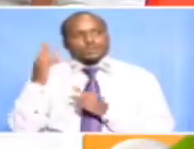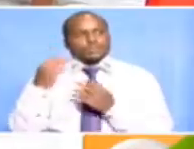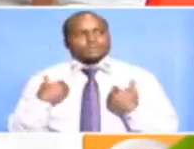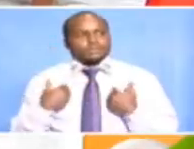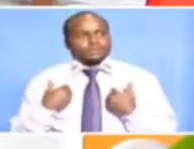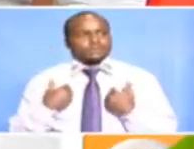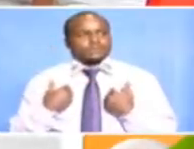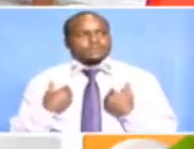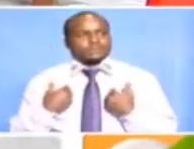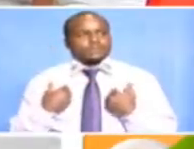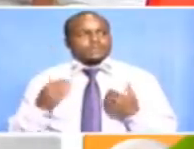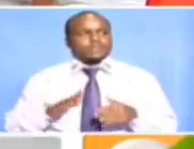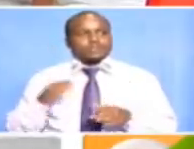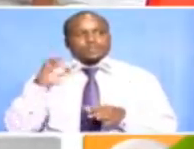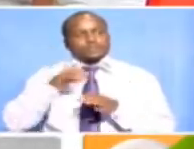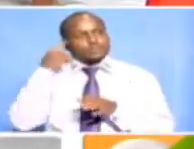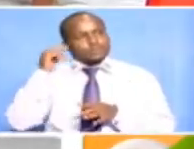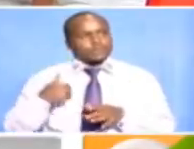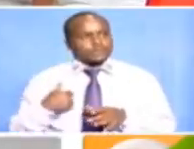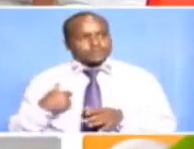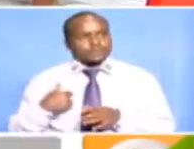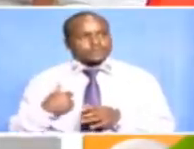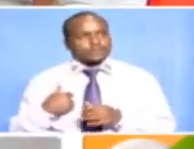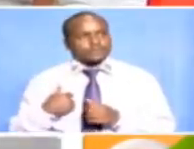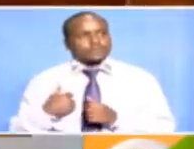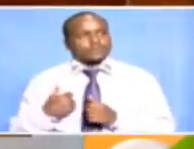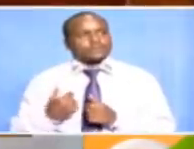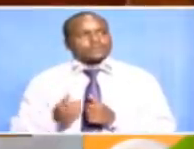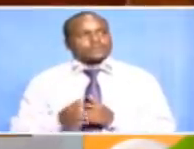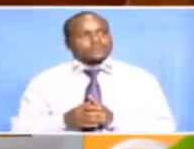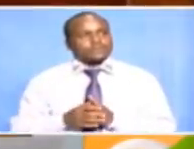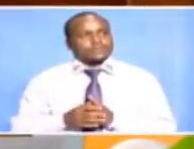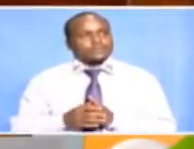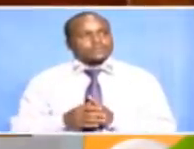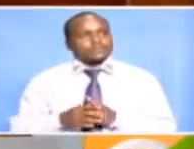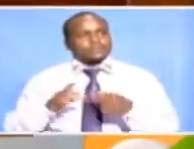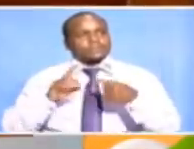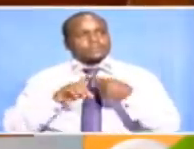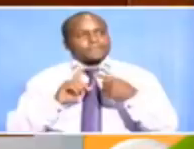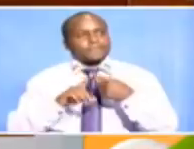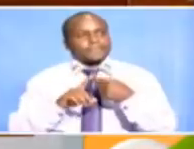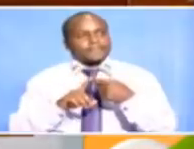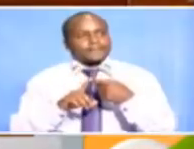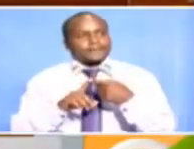well, the women who voted for me, wale maskini wanateseka kwa kijiji. Number one,